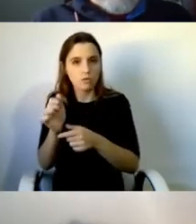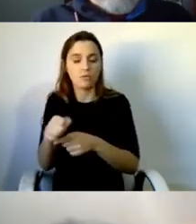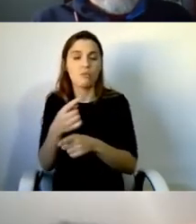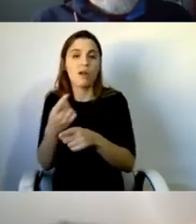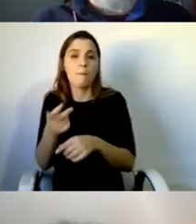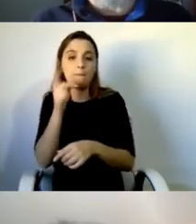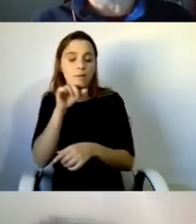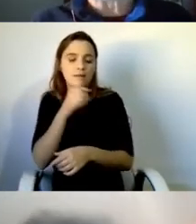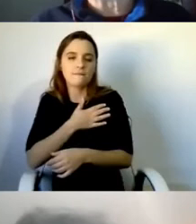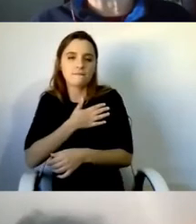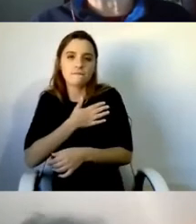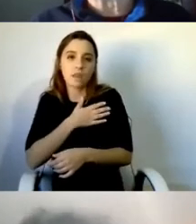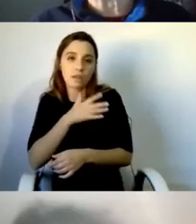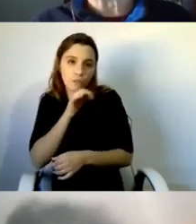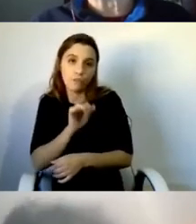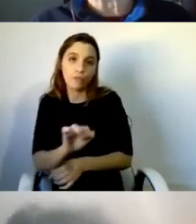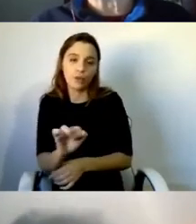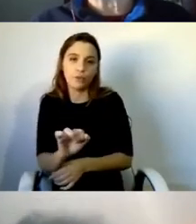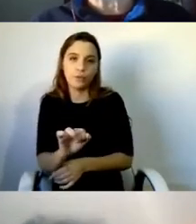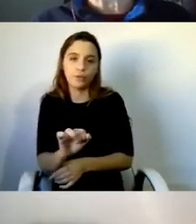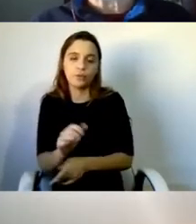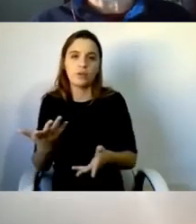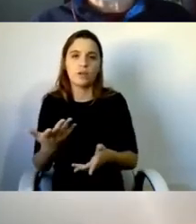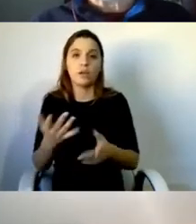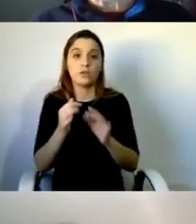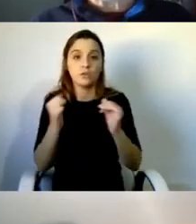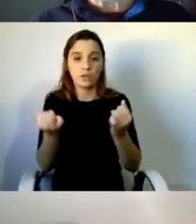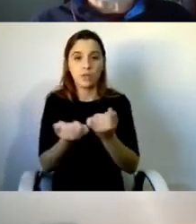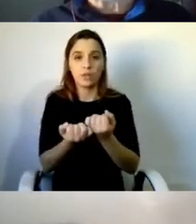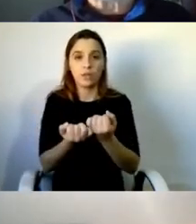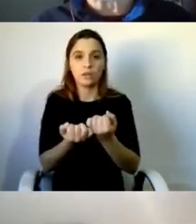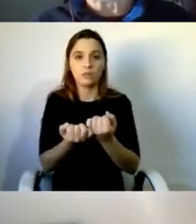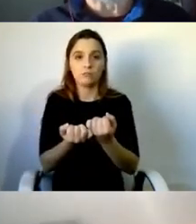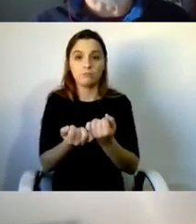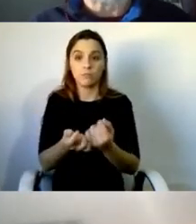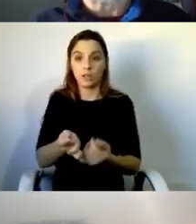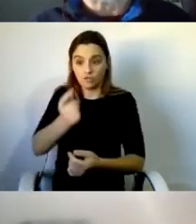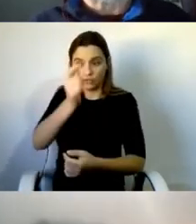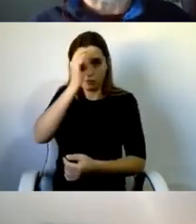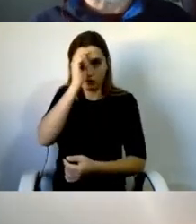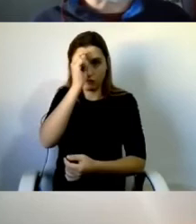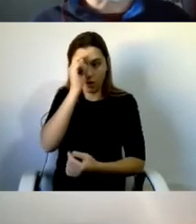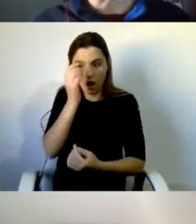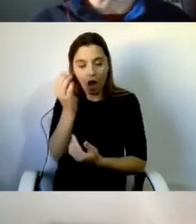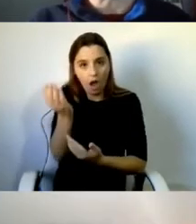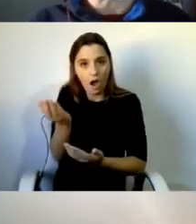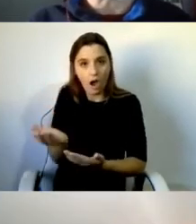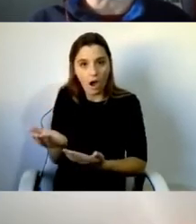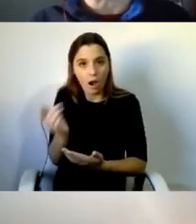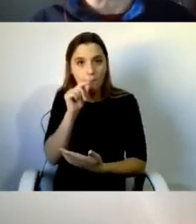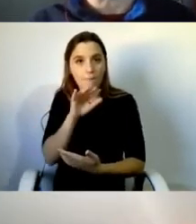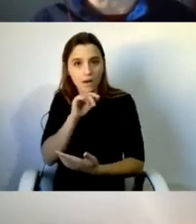And the society has respect to parenting, and it's normal. On the other